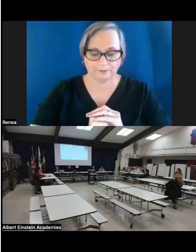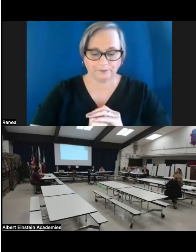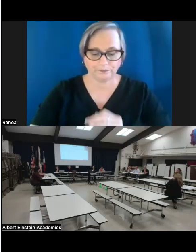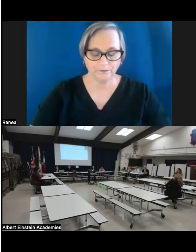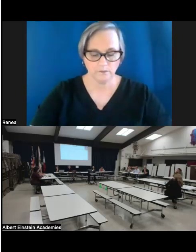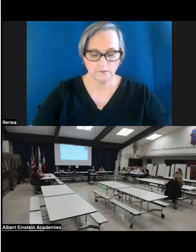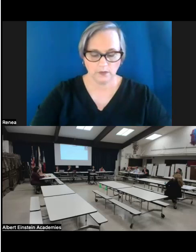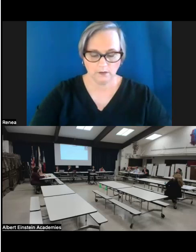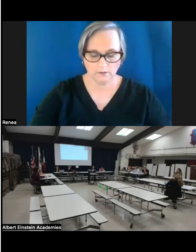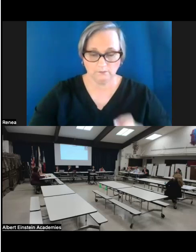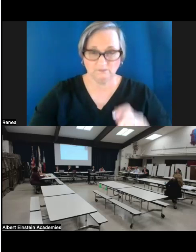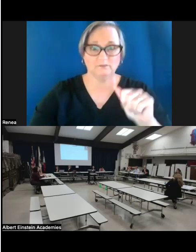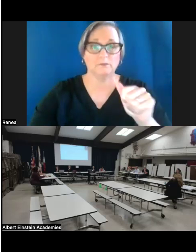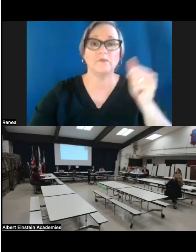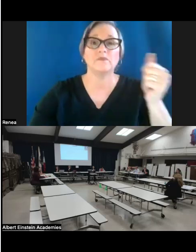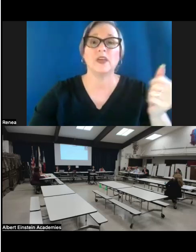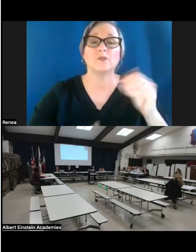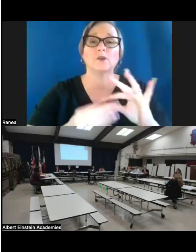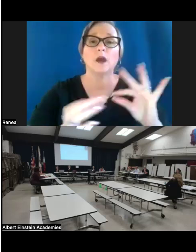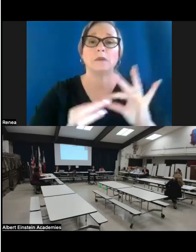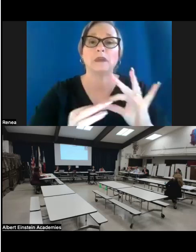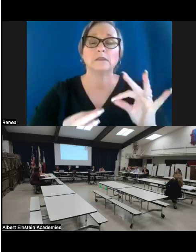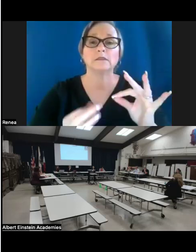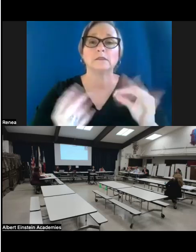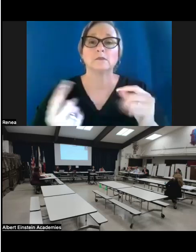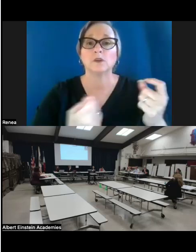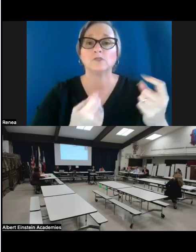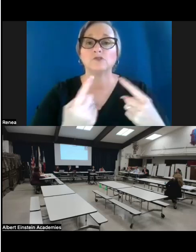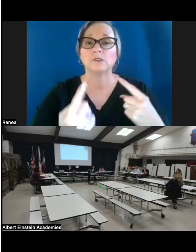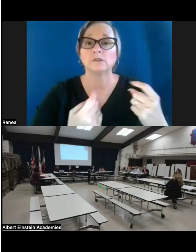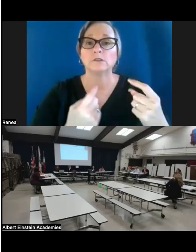Any other comments or questions or reflections?